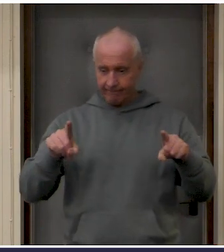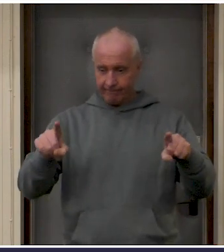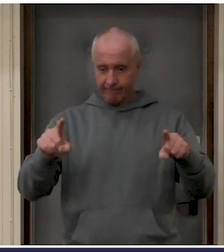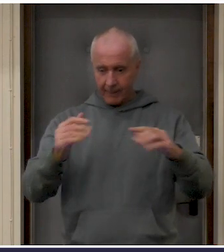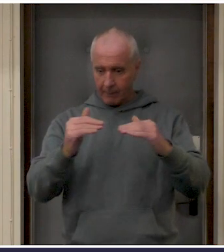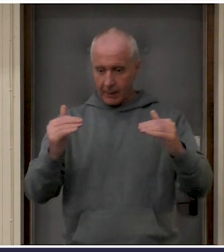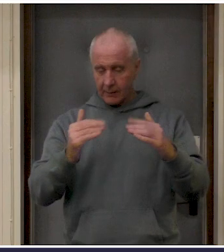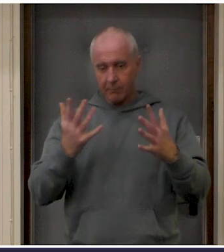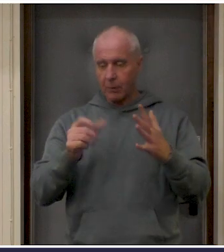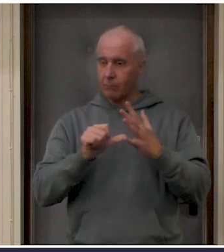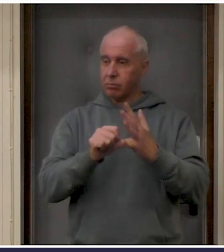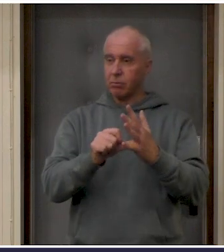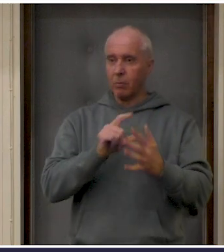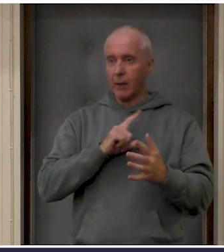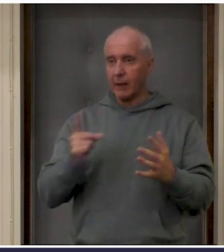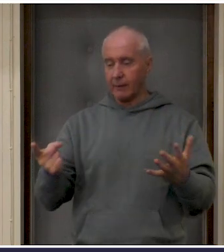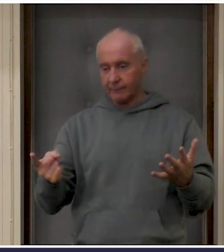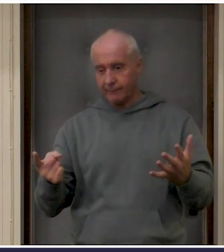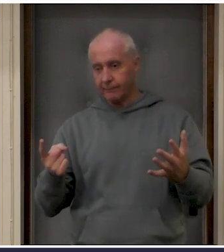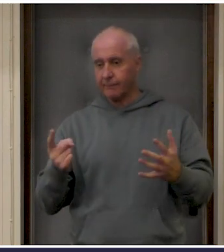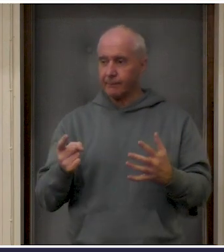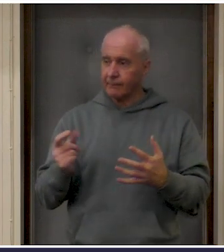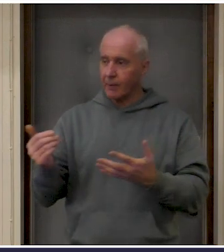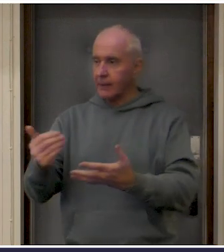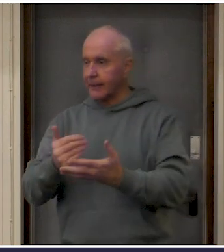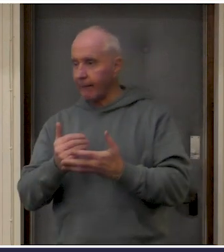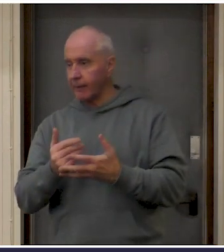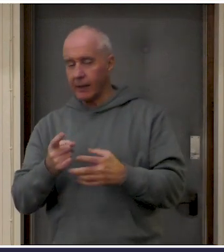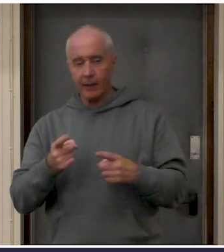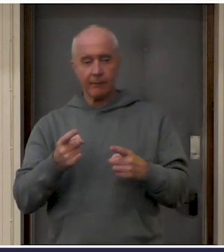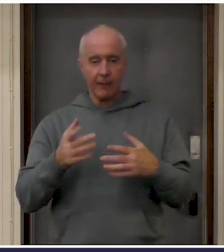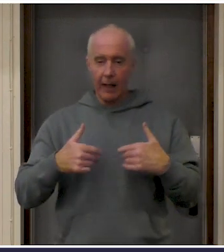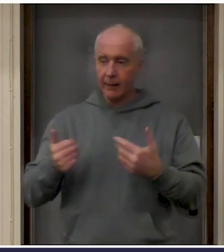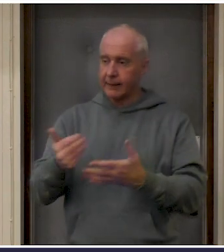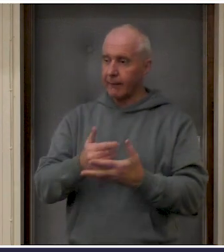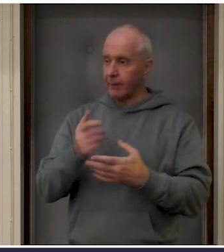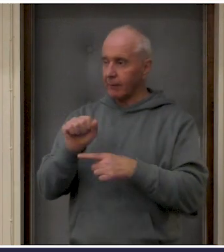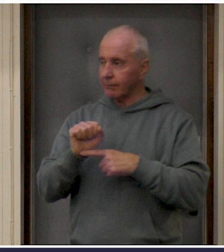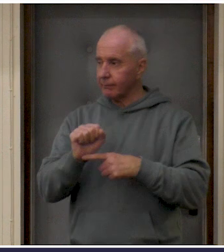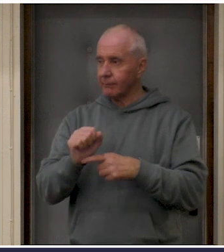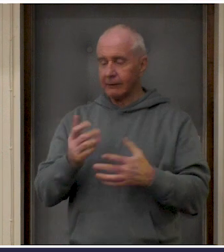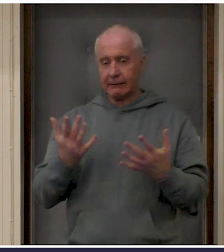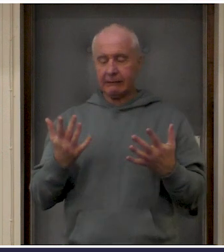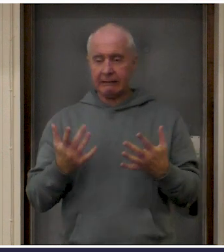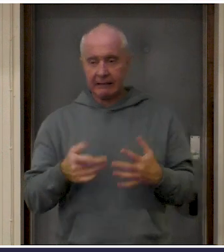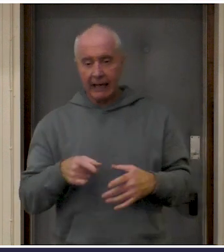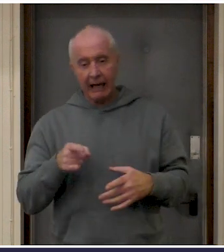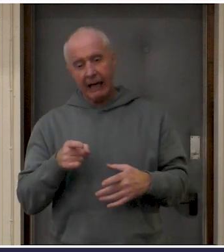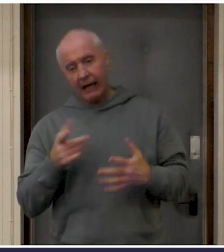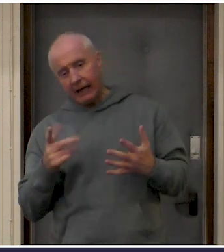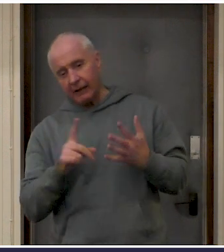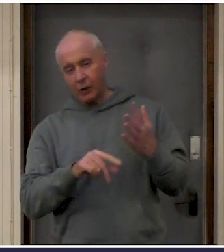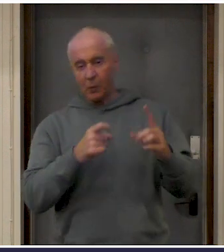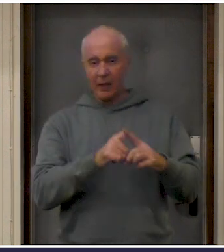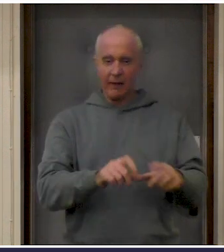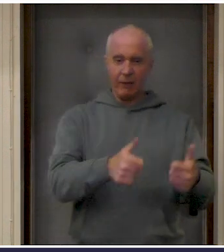difficult. What's at stake here, back to the Rickover principles. No one wants to be the one that says, the UK